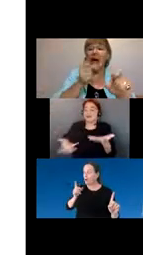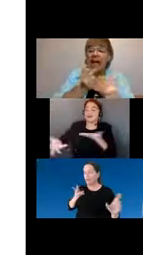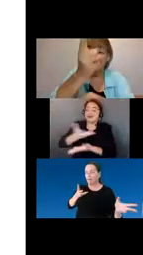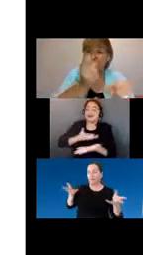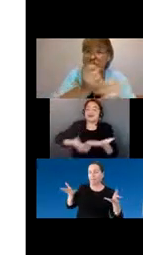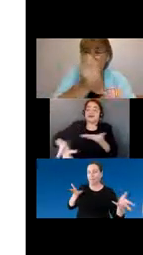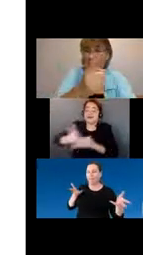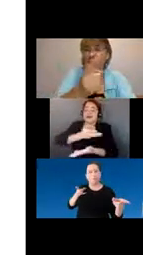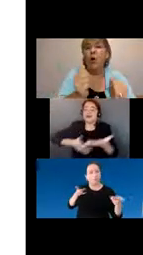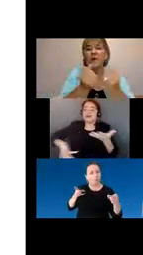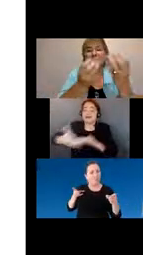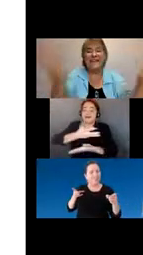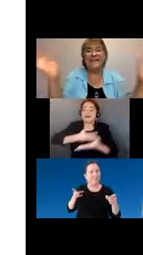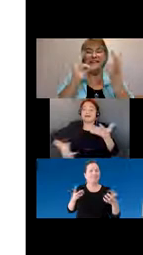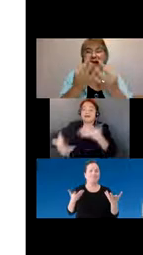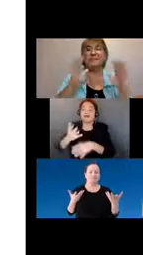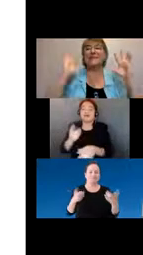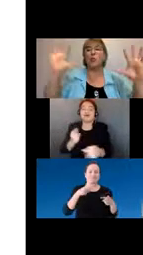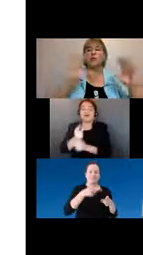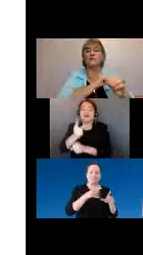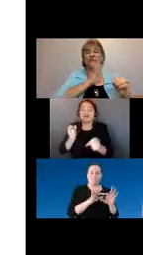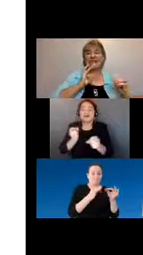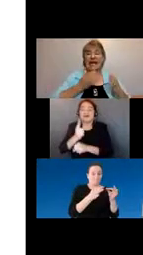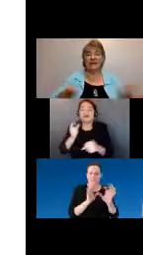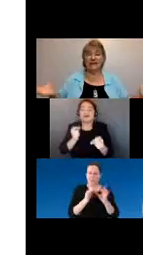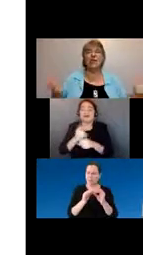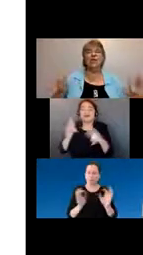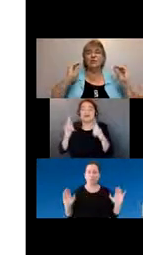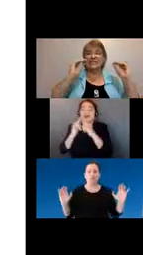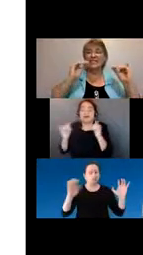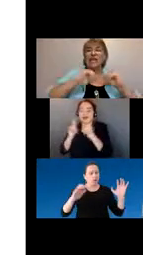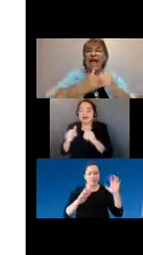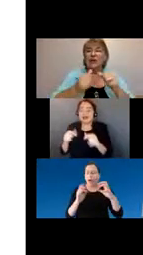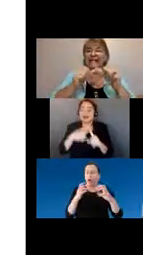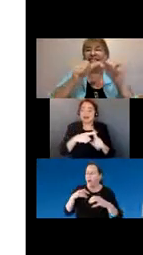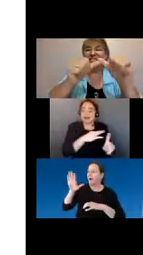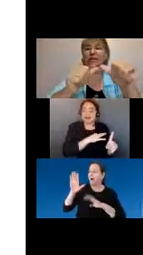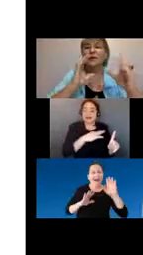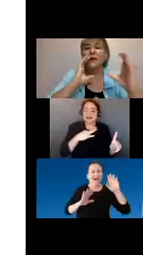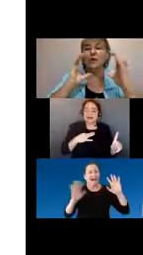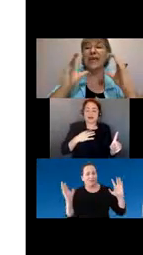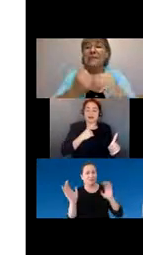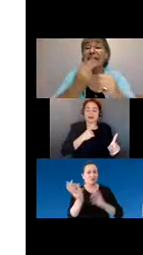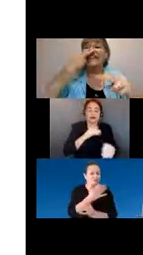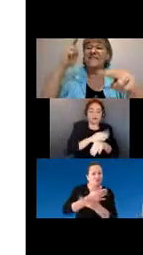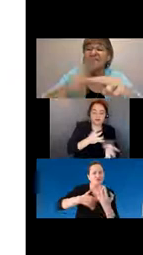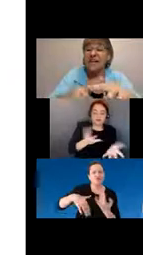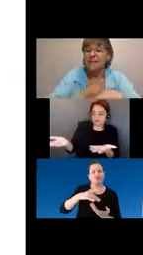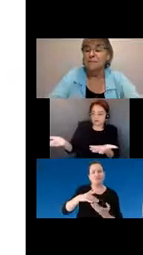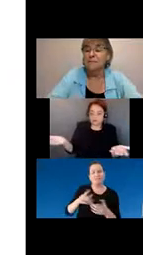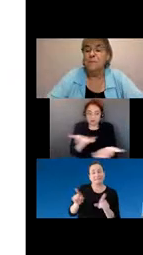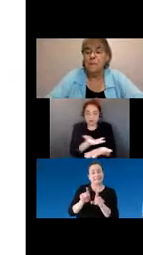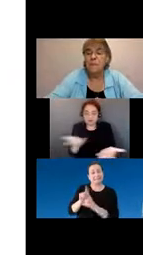go every year with many families and a wonderful staff to teach how to continue communicating and make it